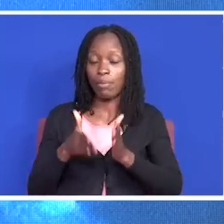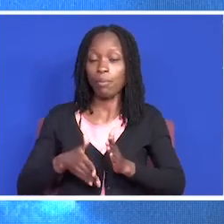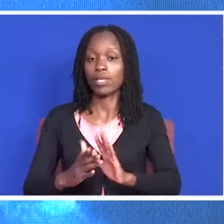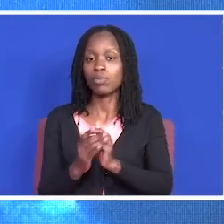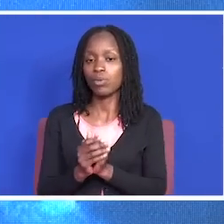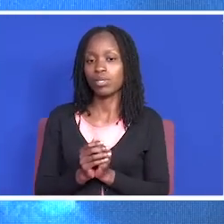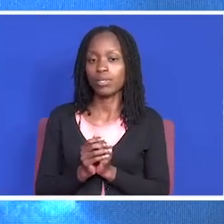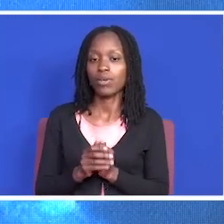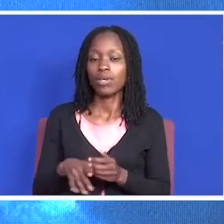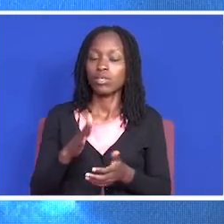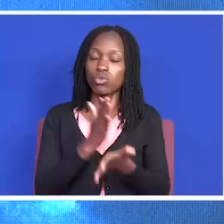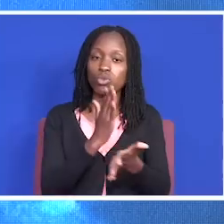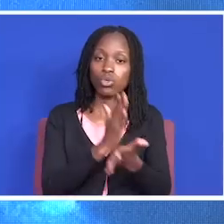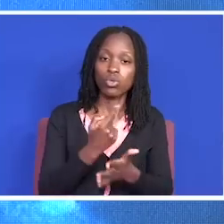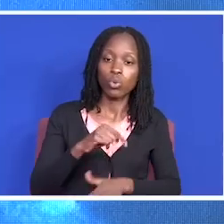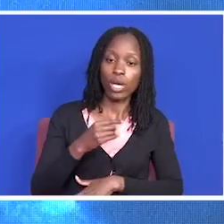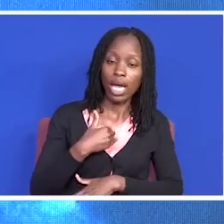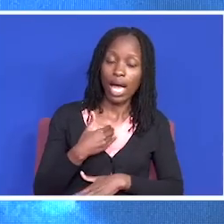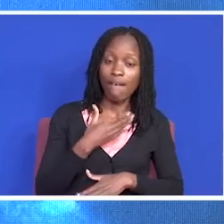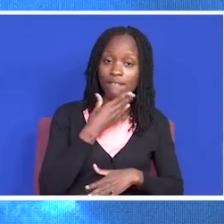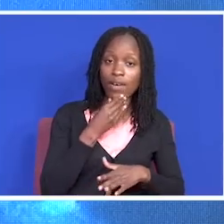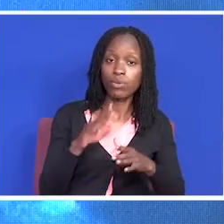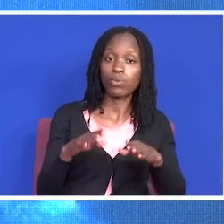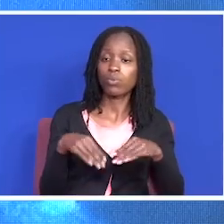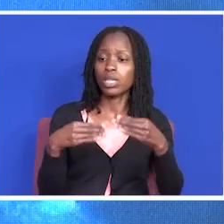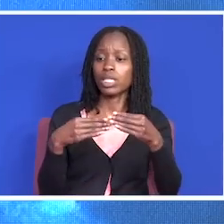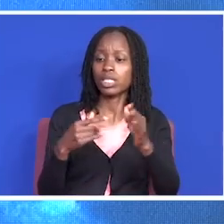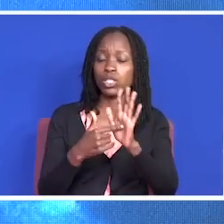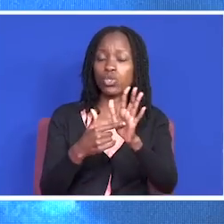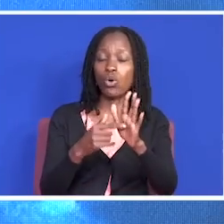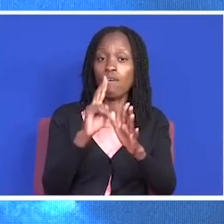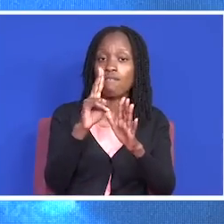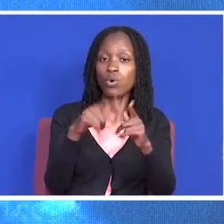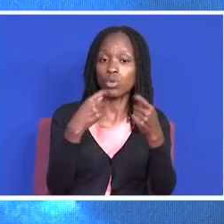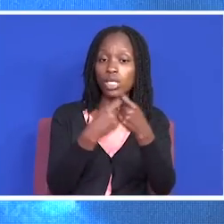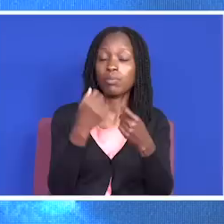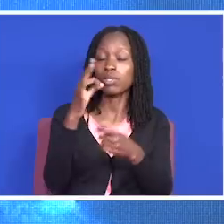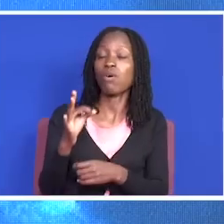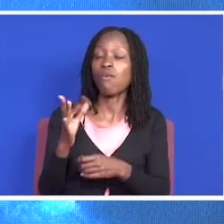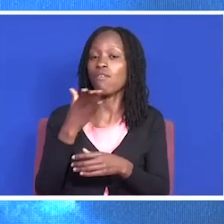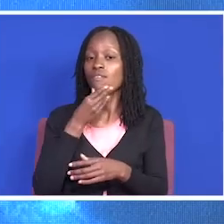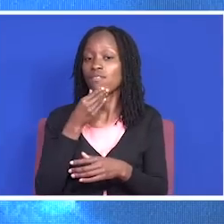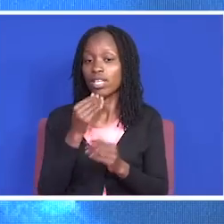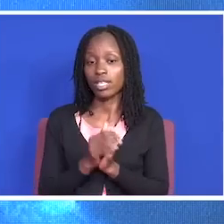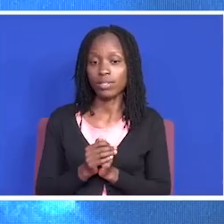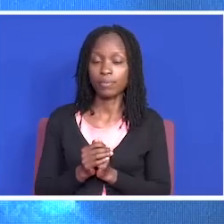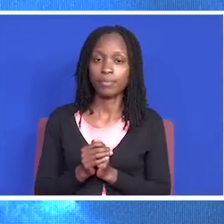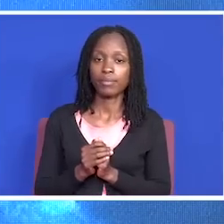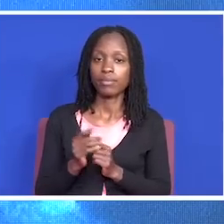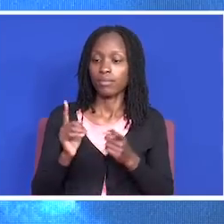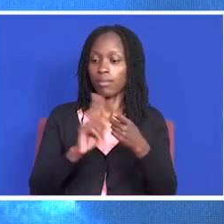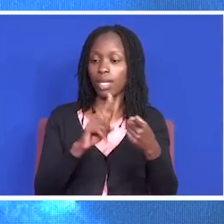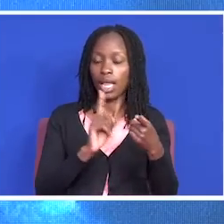any role. So you have fathers, and I'll give you four categories of fathers. Fathers who are bulls, simply,